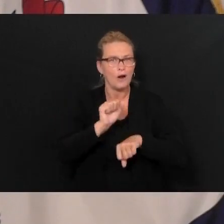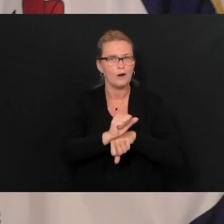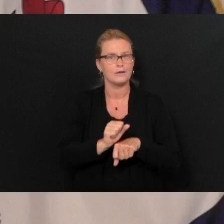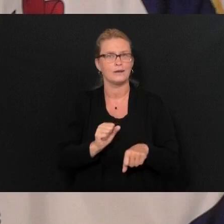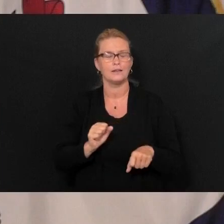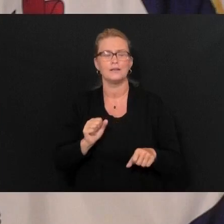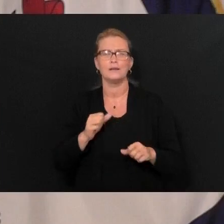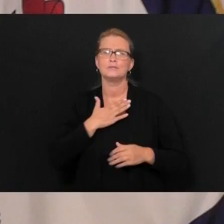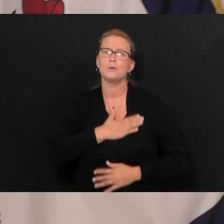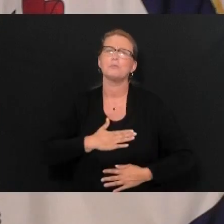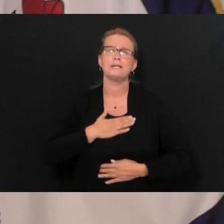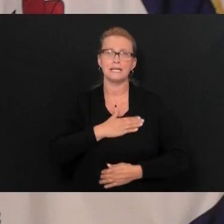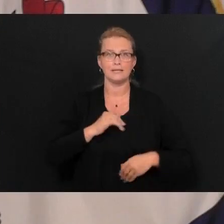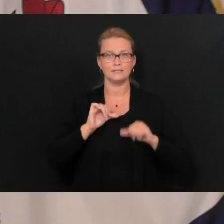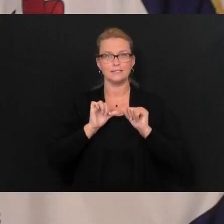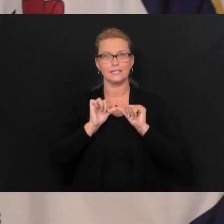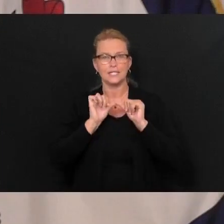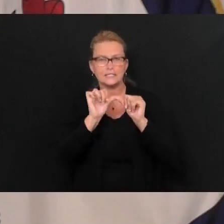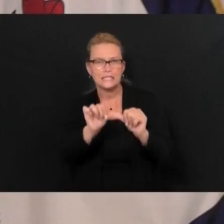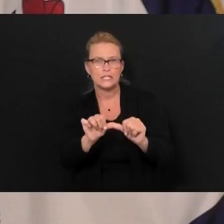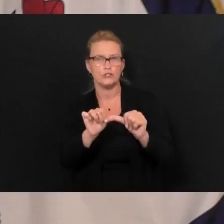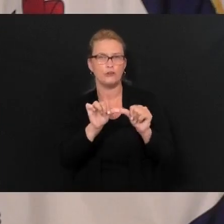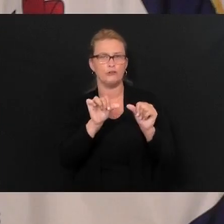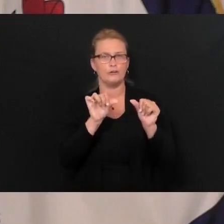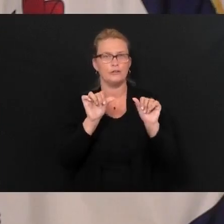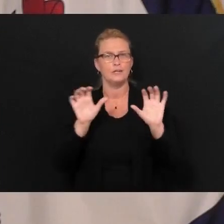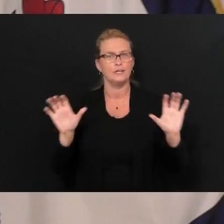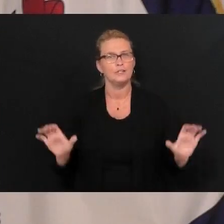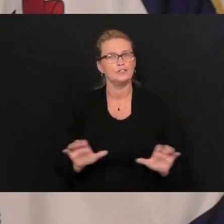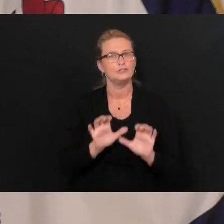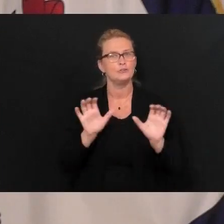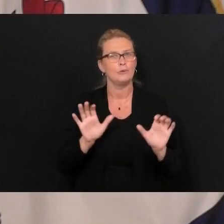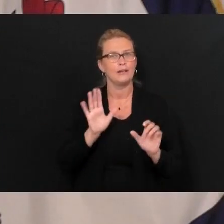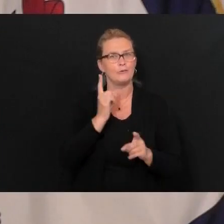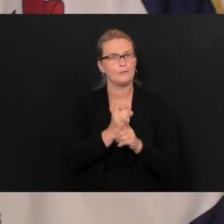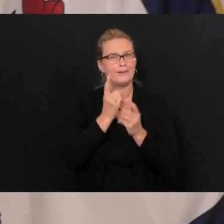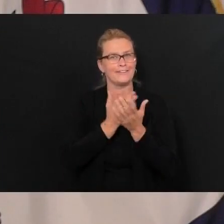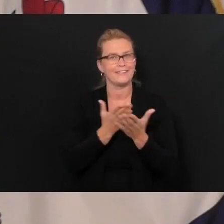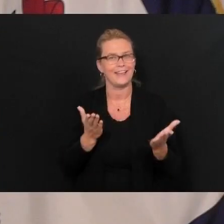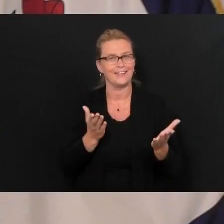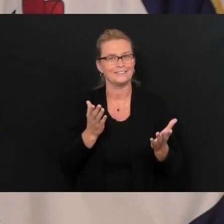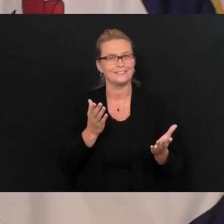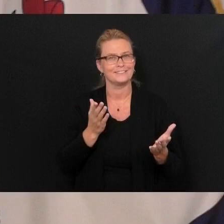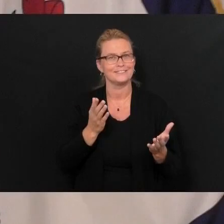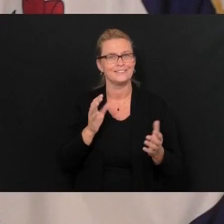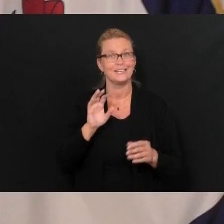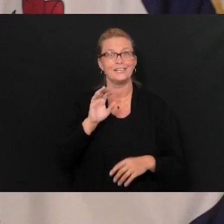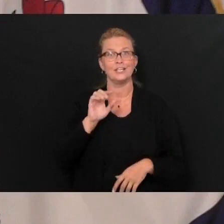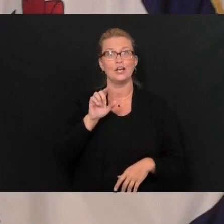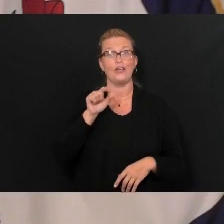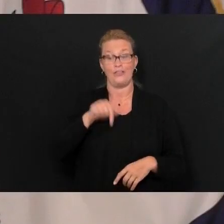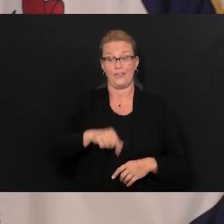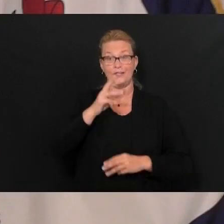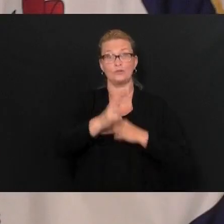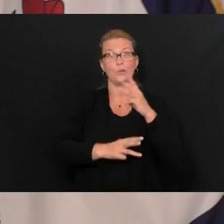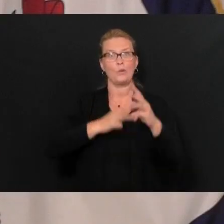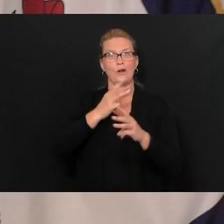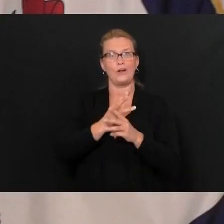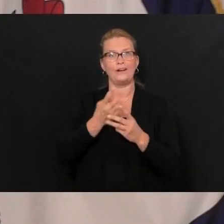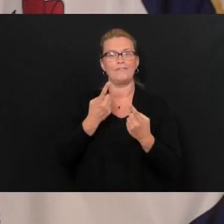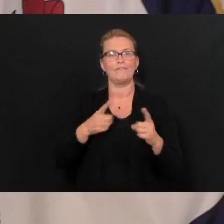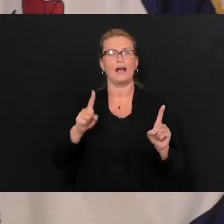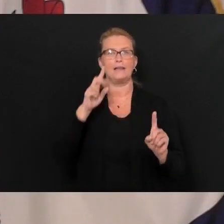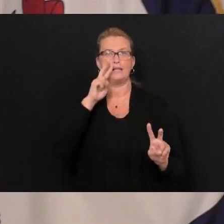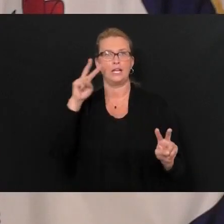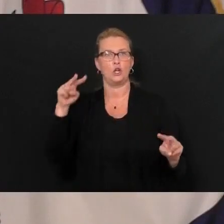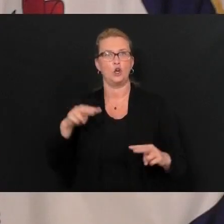every way to just be you, because the world is getting it, and